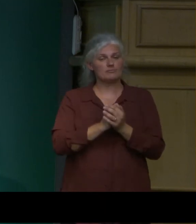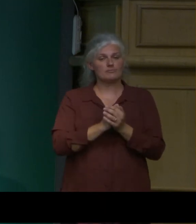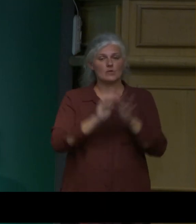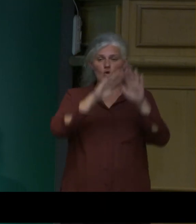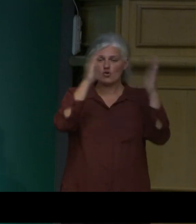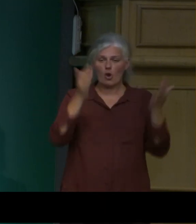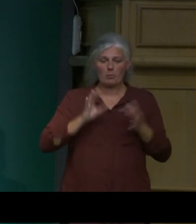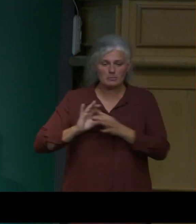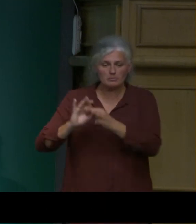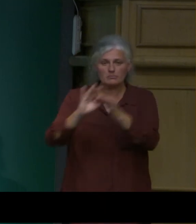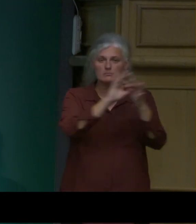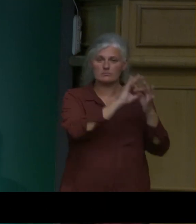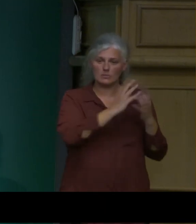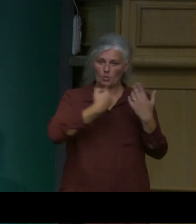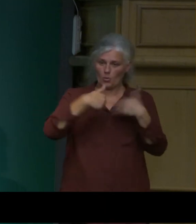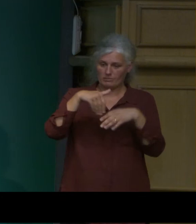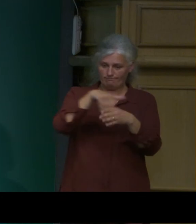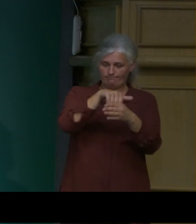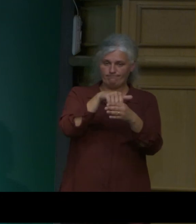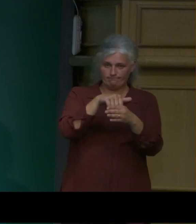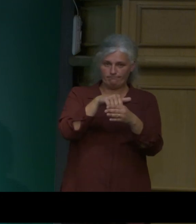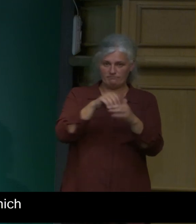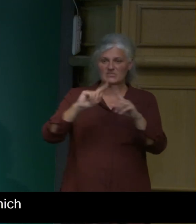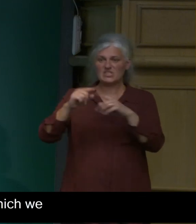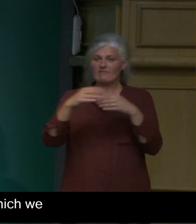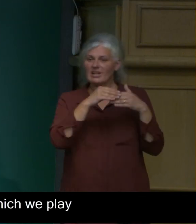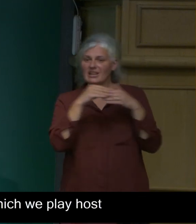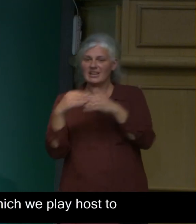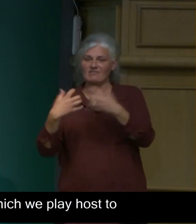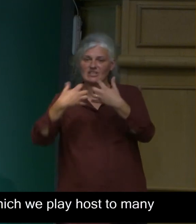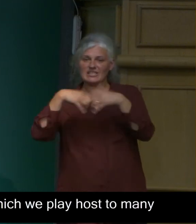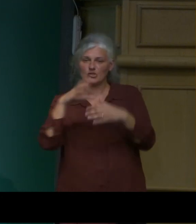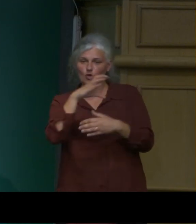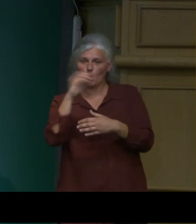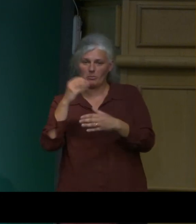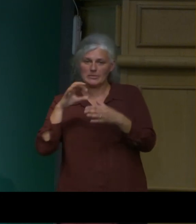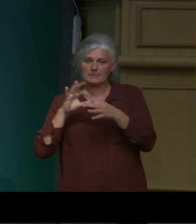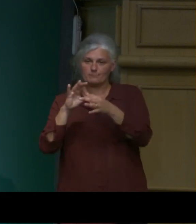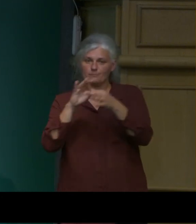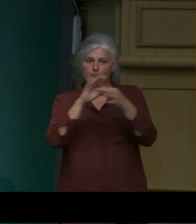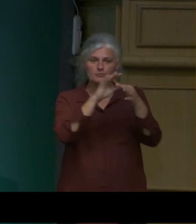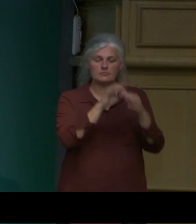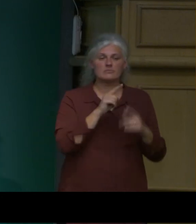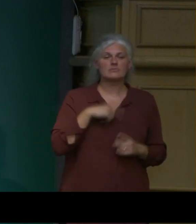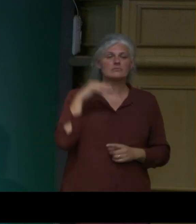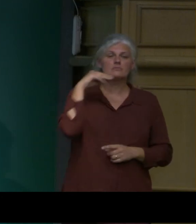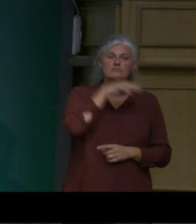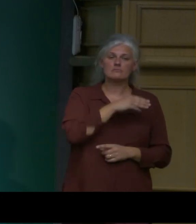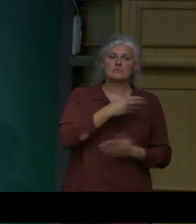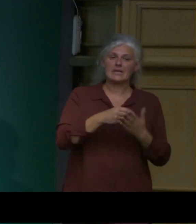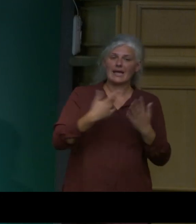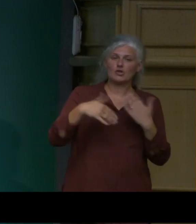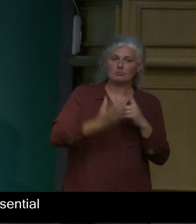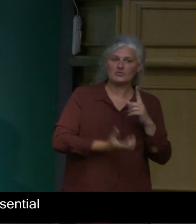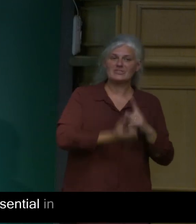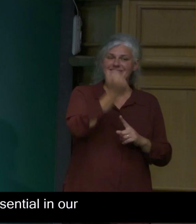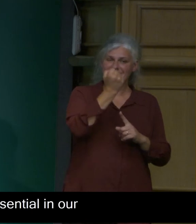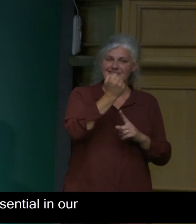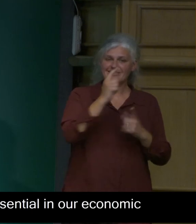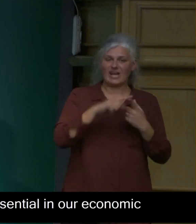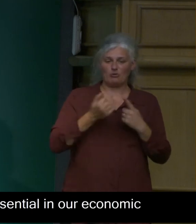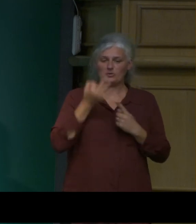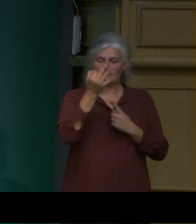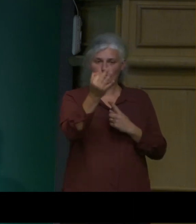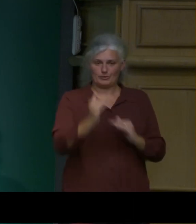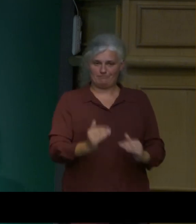connectivity in which we play host to many leading technological companies it's essential under economic success and our future